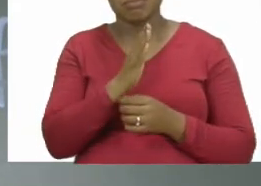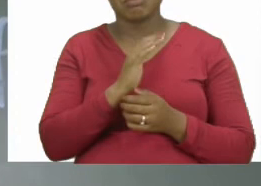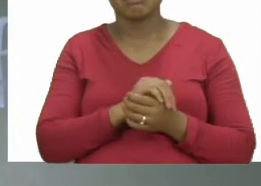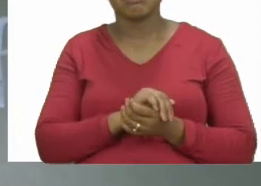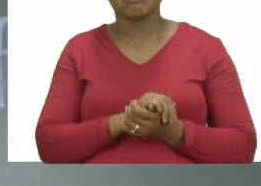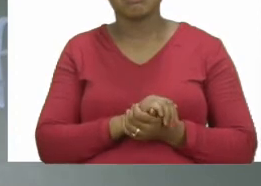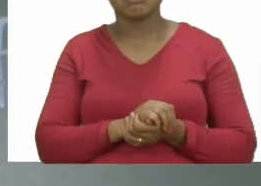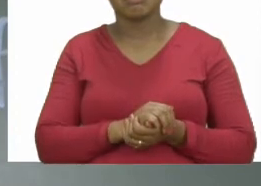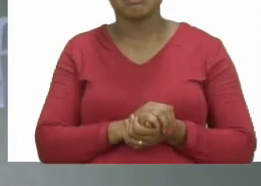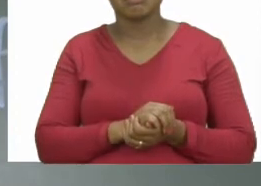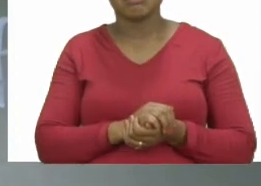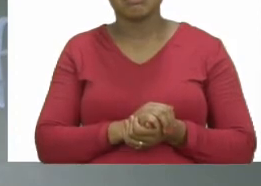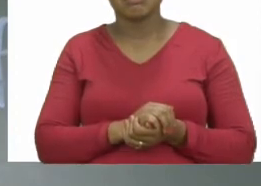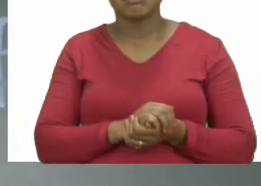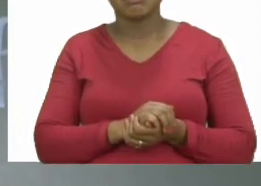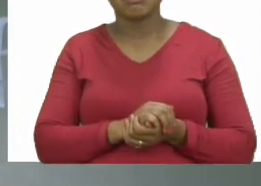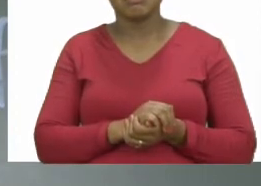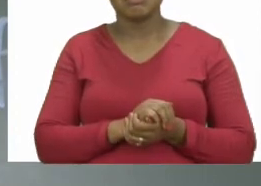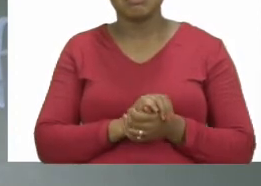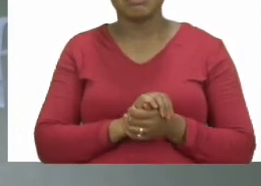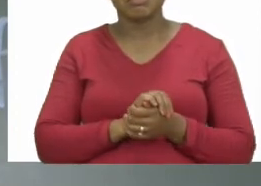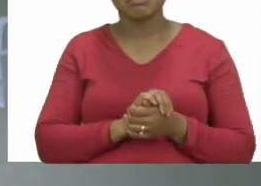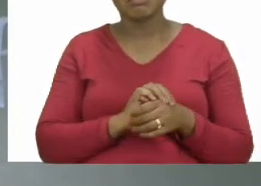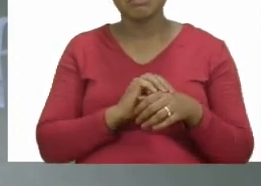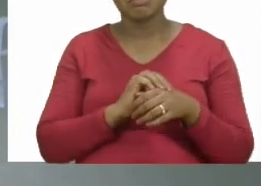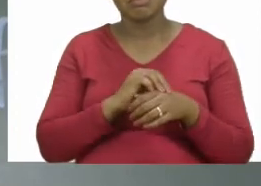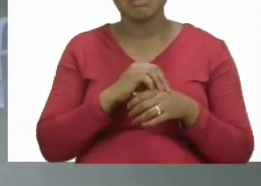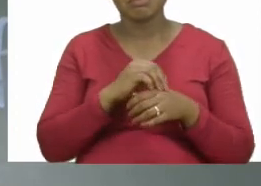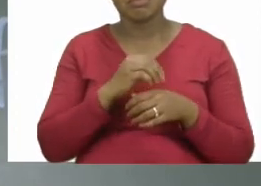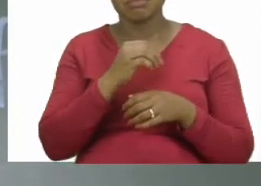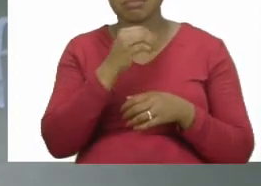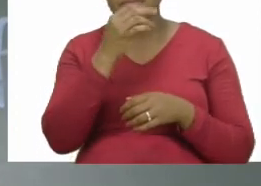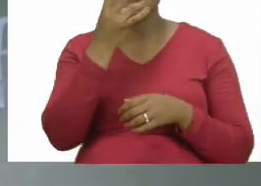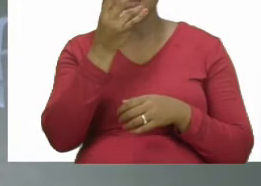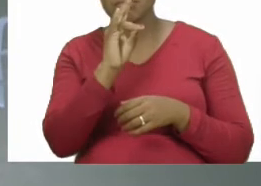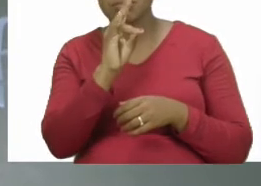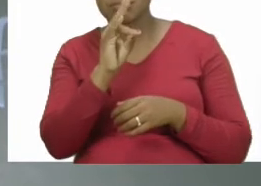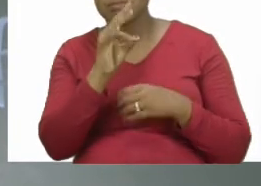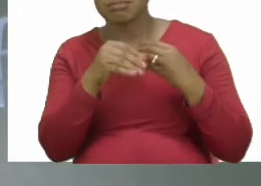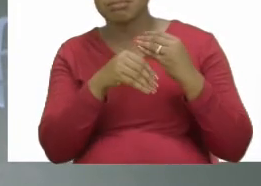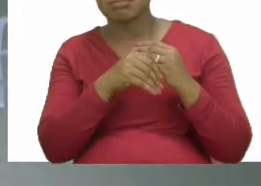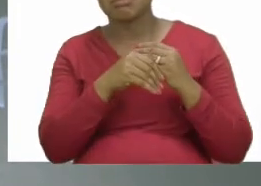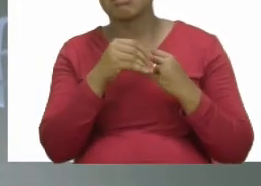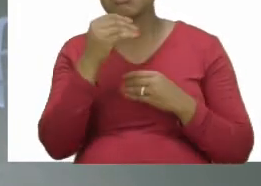Let's see. First we say 7 plus 5